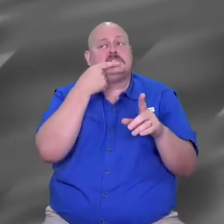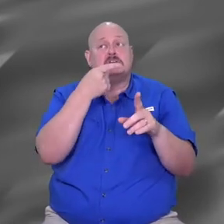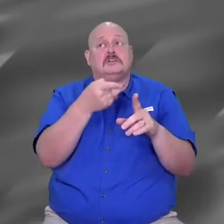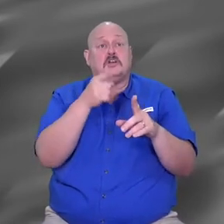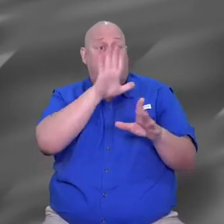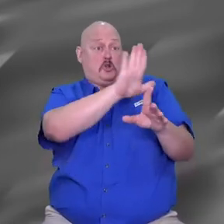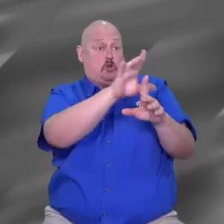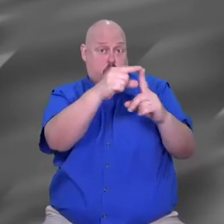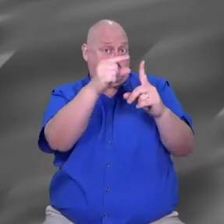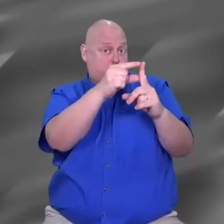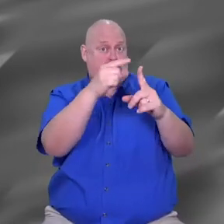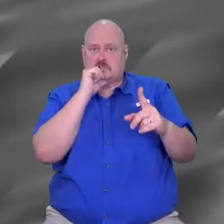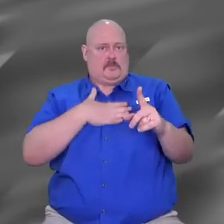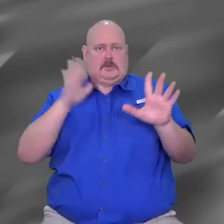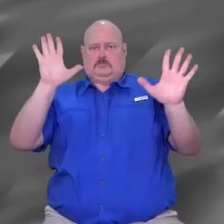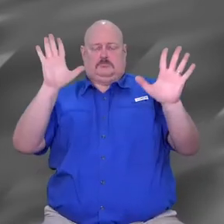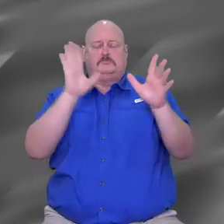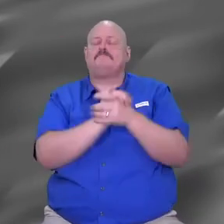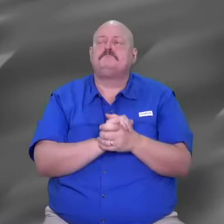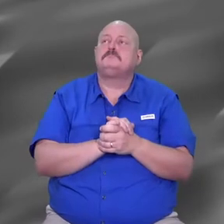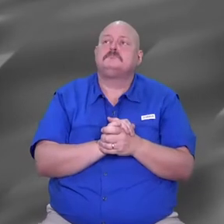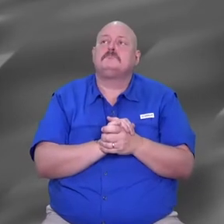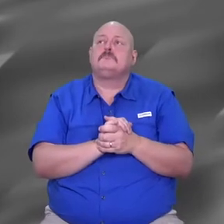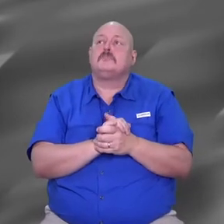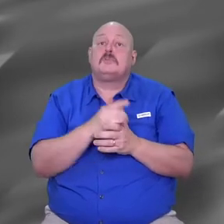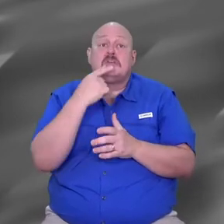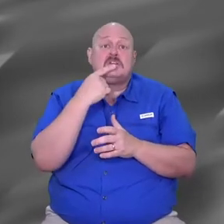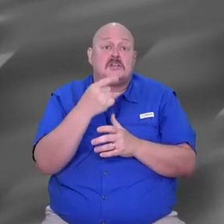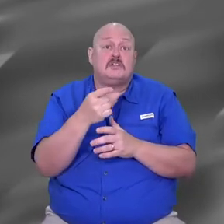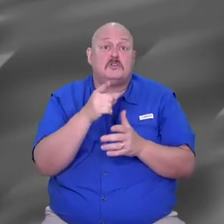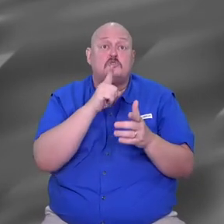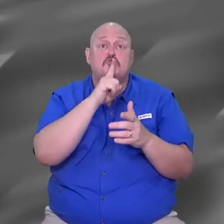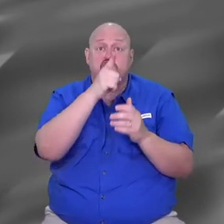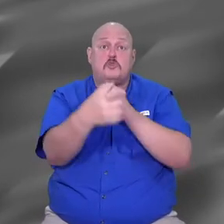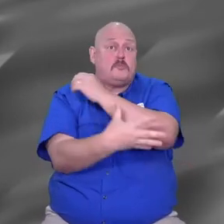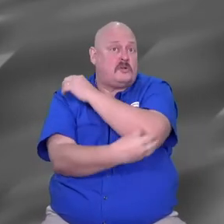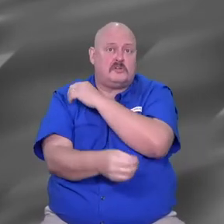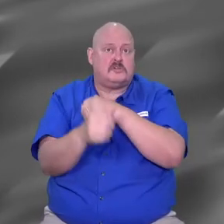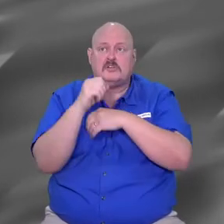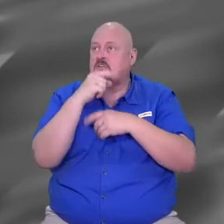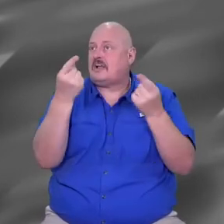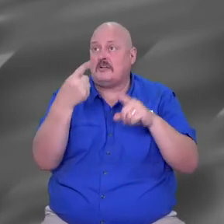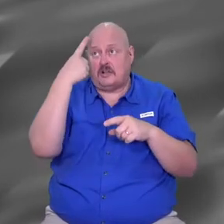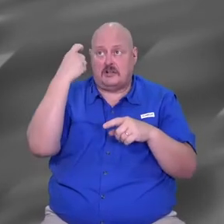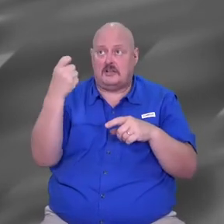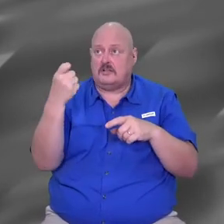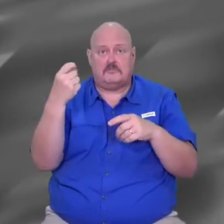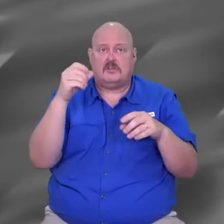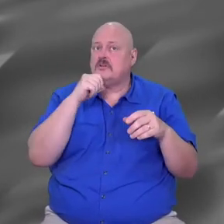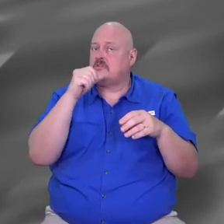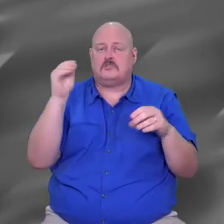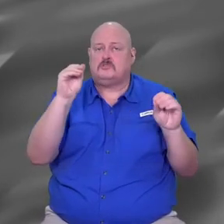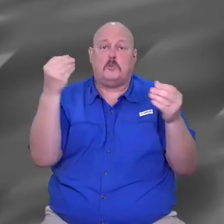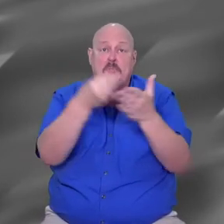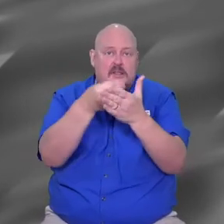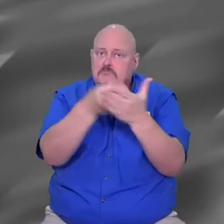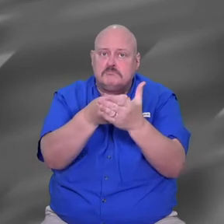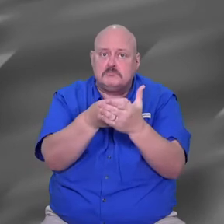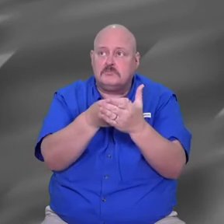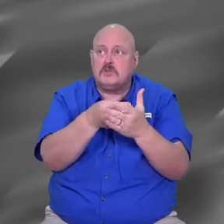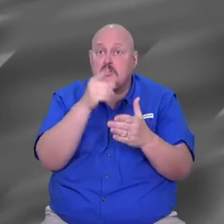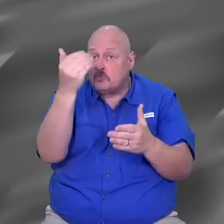her words, not mine. She said that true poverty doesn't exist because of a lack of money. You